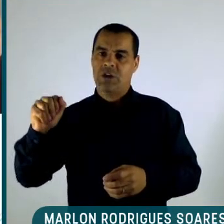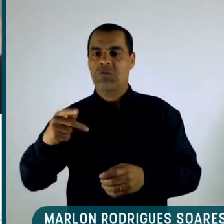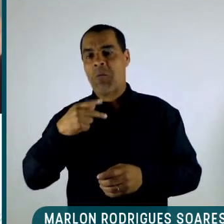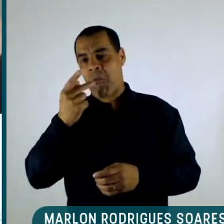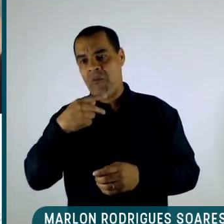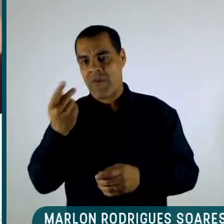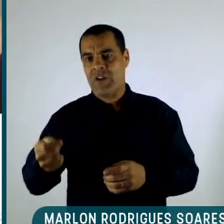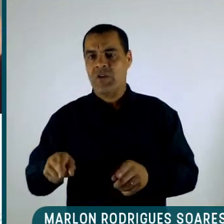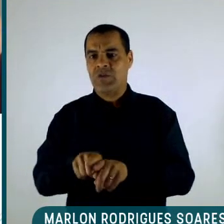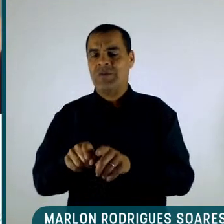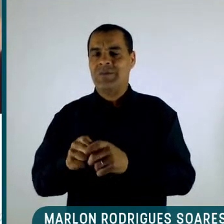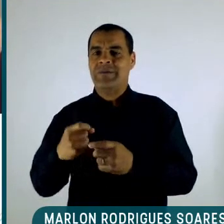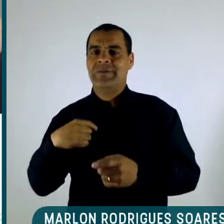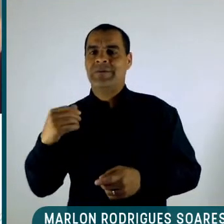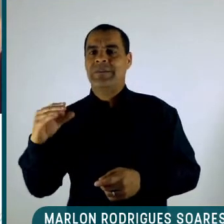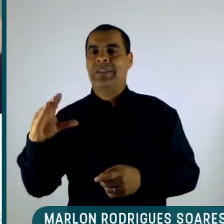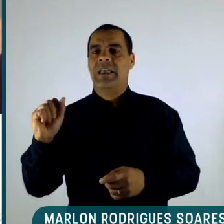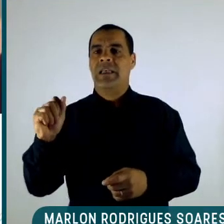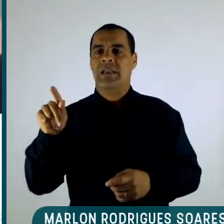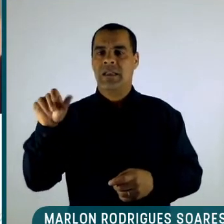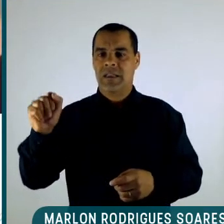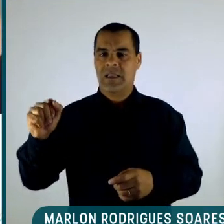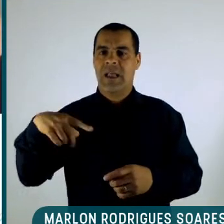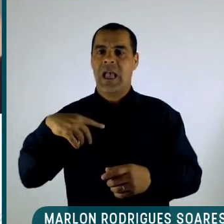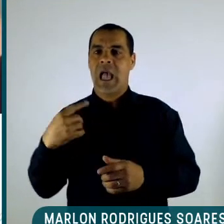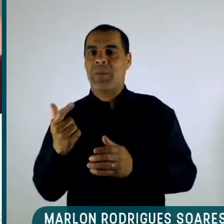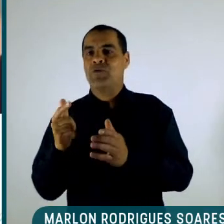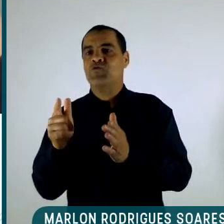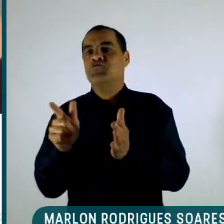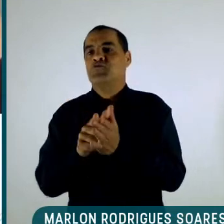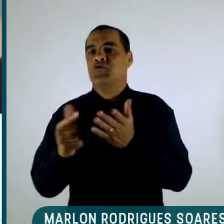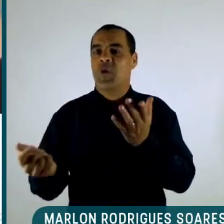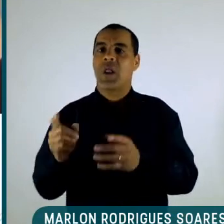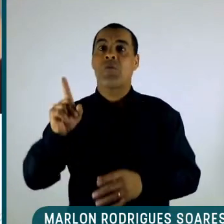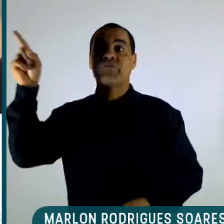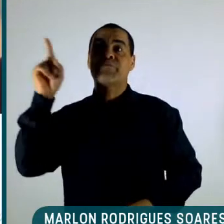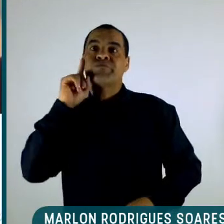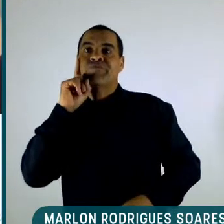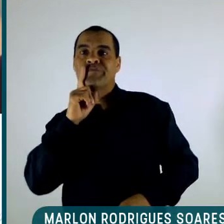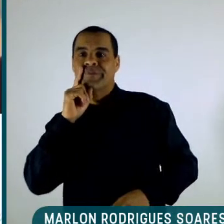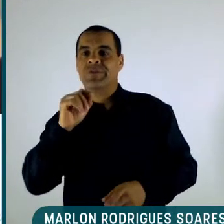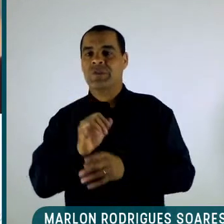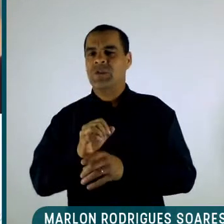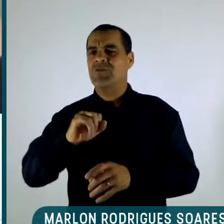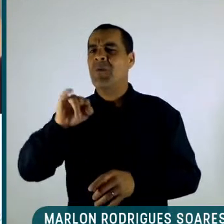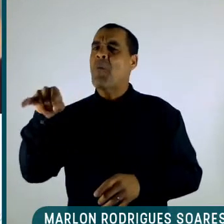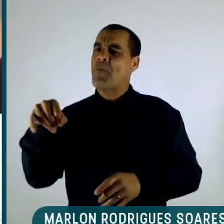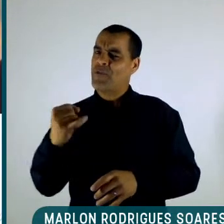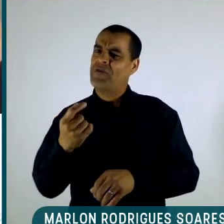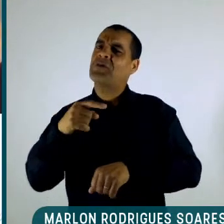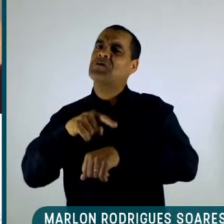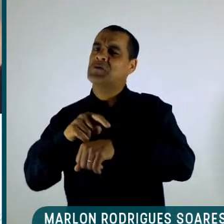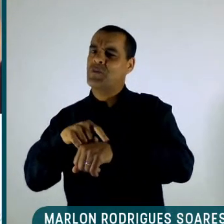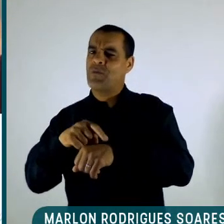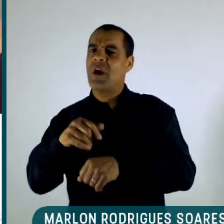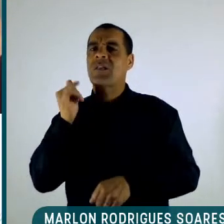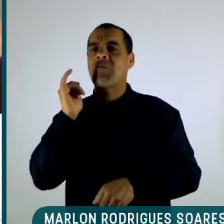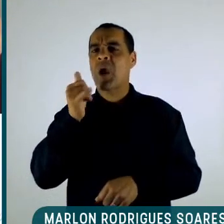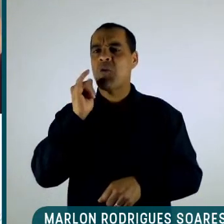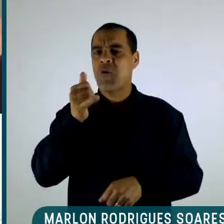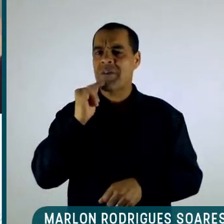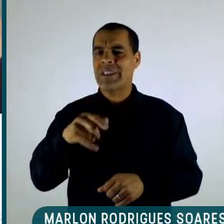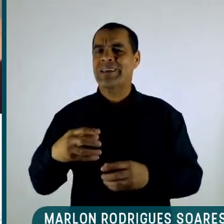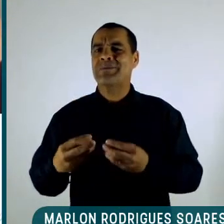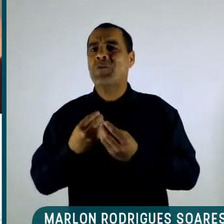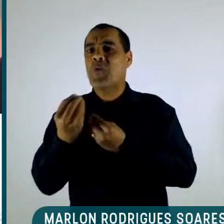city. And it was even, Paraisópolis was even in the news, in the front page of